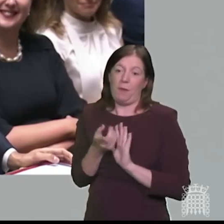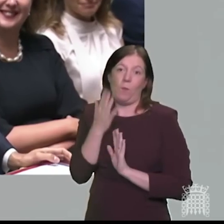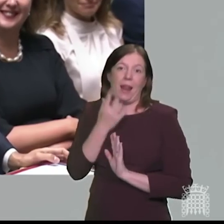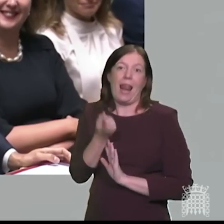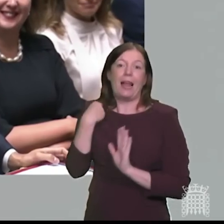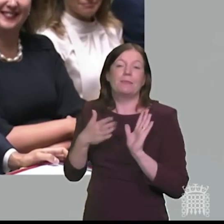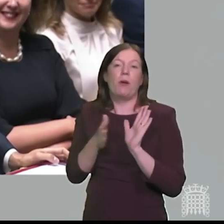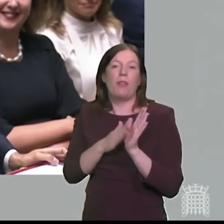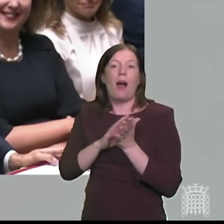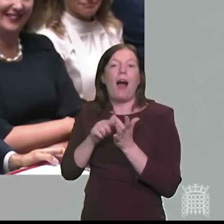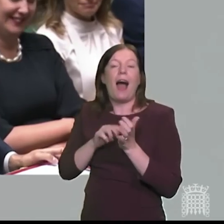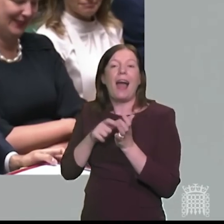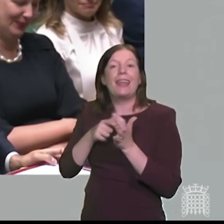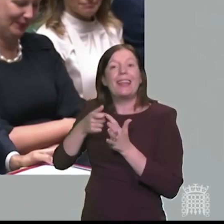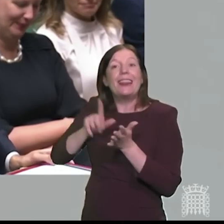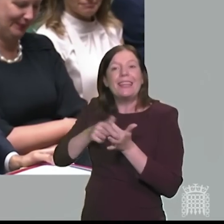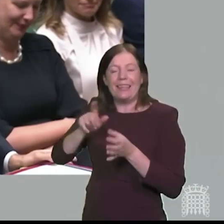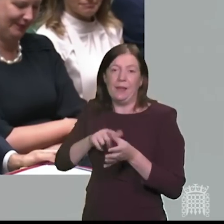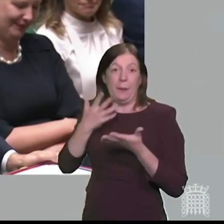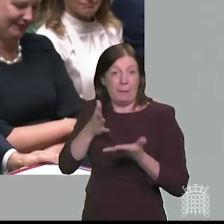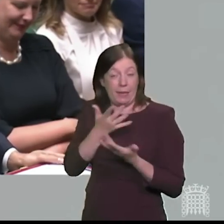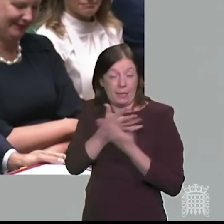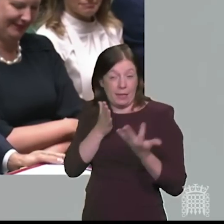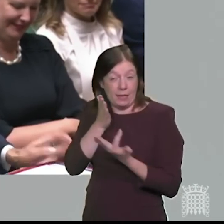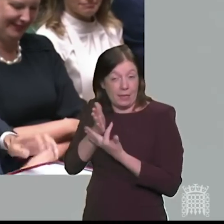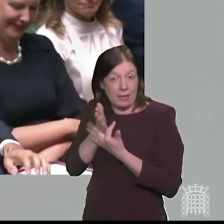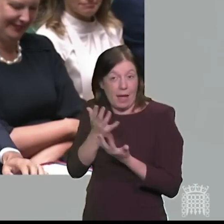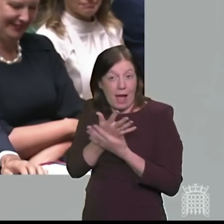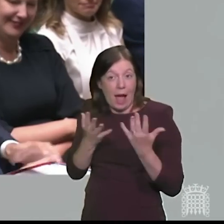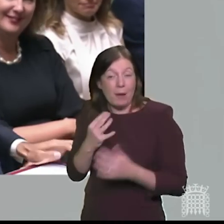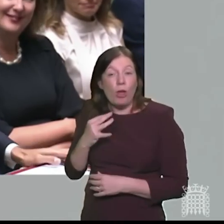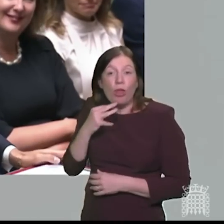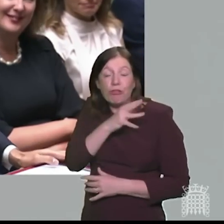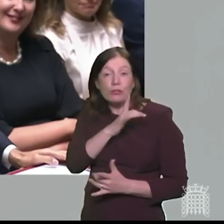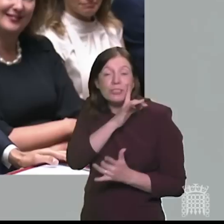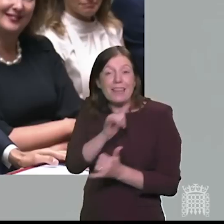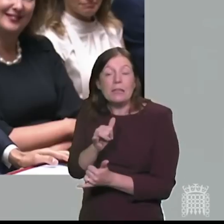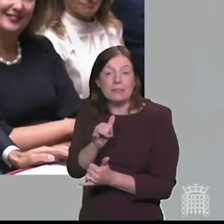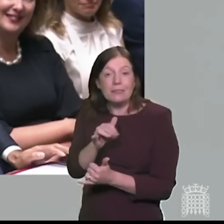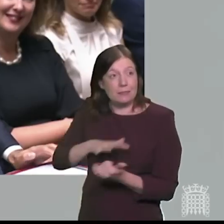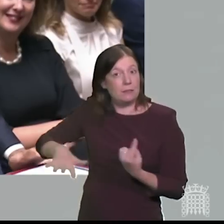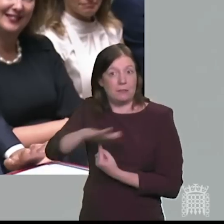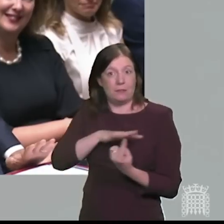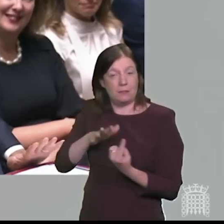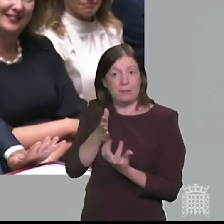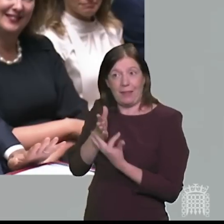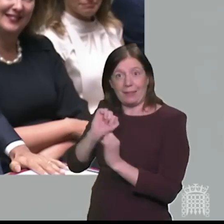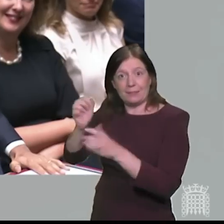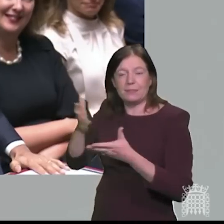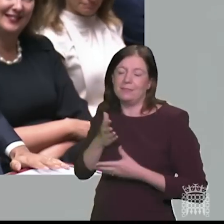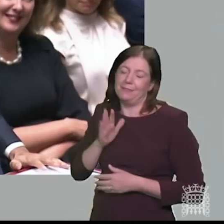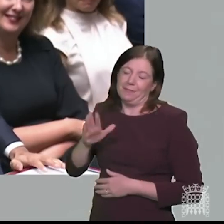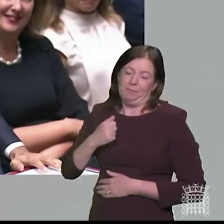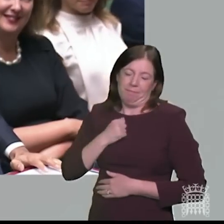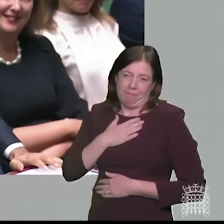the Hinckley CDC has already delivered, I believe, over 300 additional tests to the local community. My honourable friend will